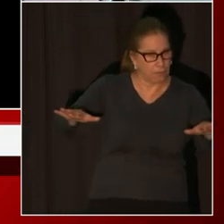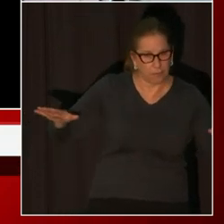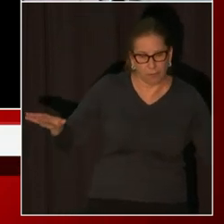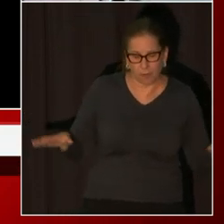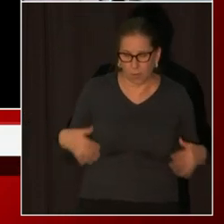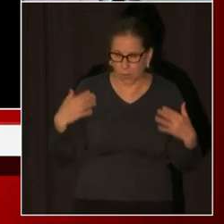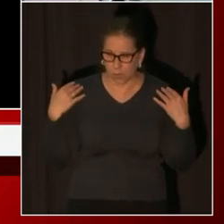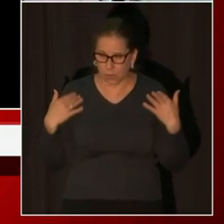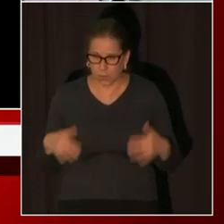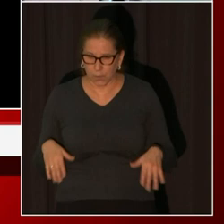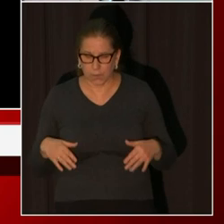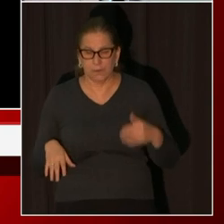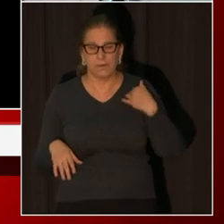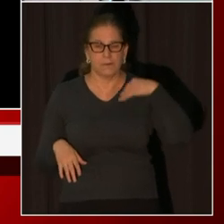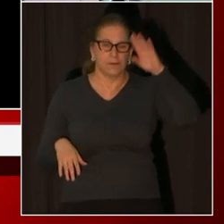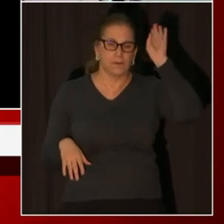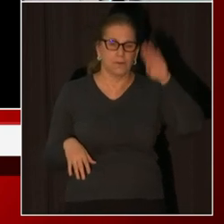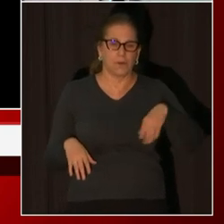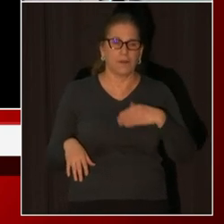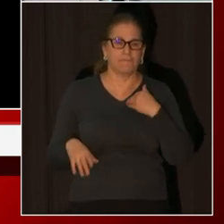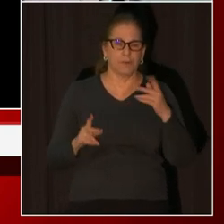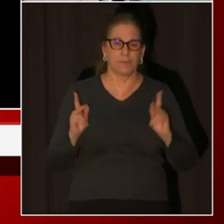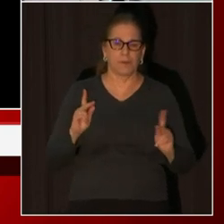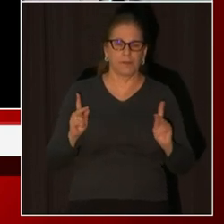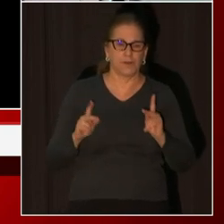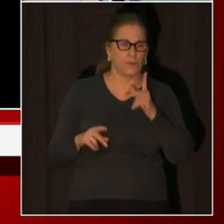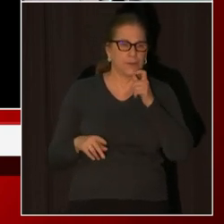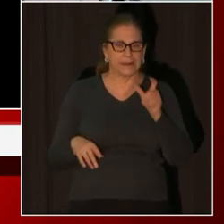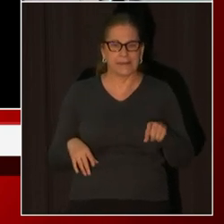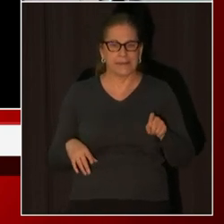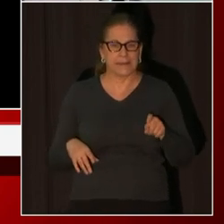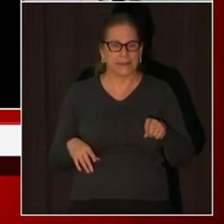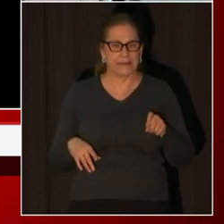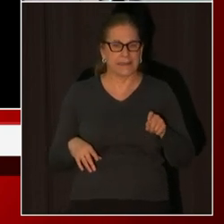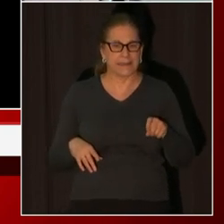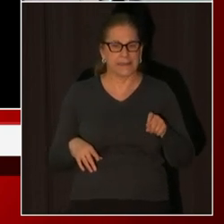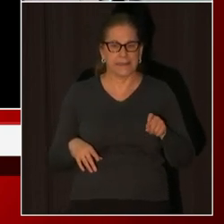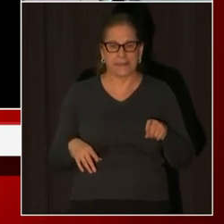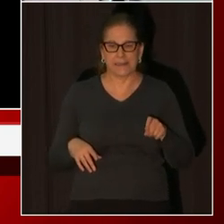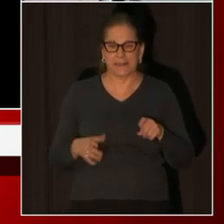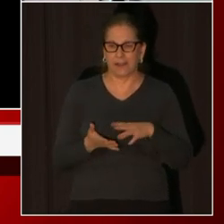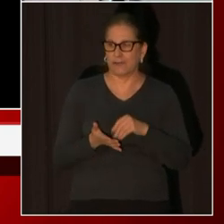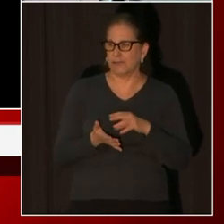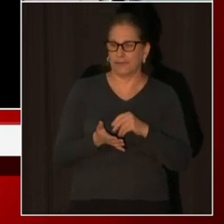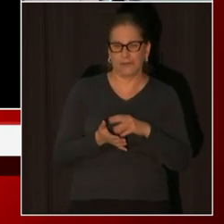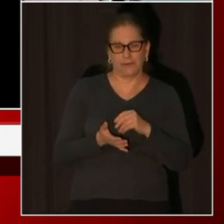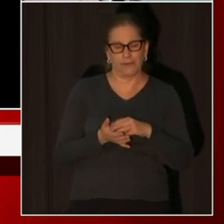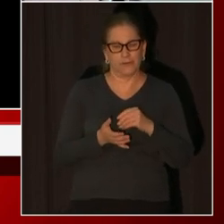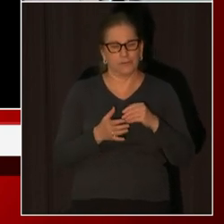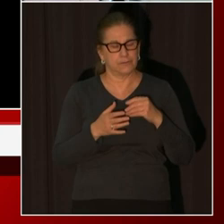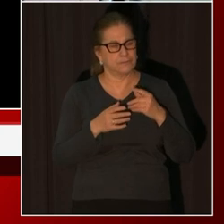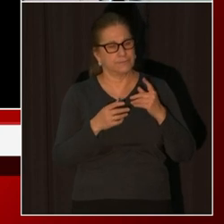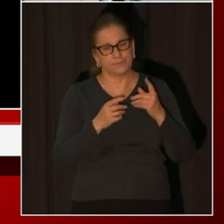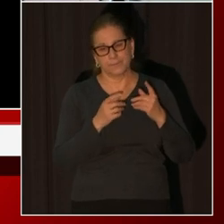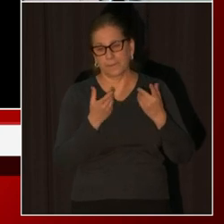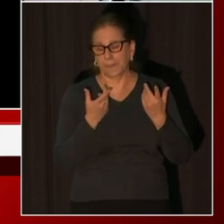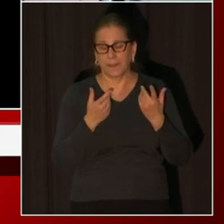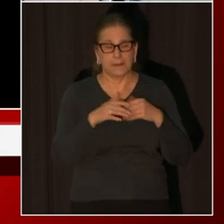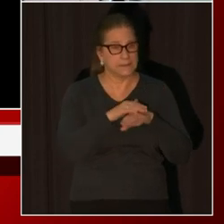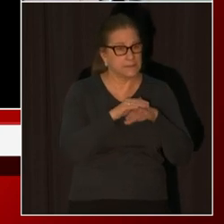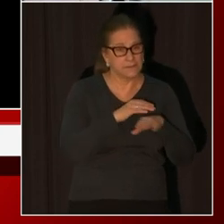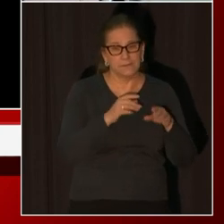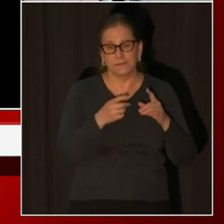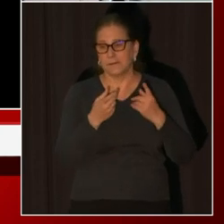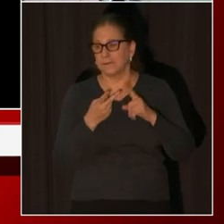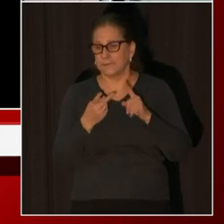know we have residents who will need digital access for learning, for healthcare visits, and for faith. residents who will need access to housing counseling, rental